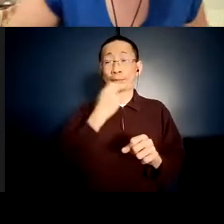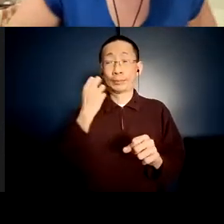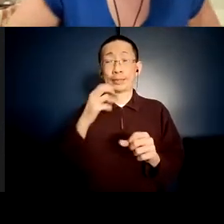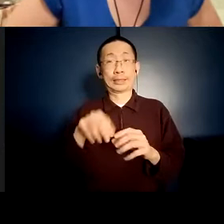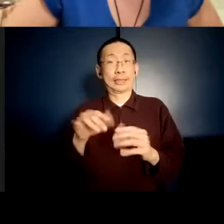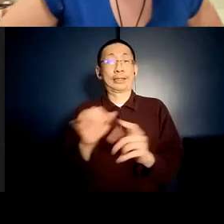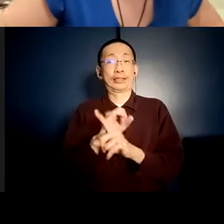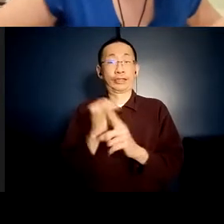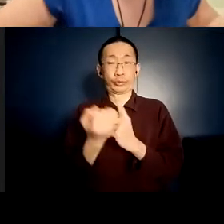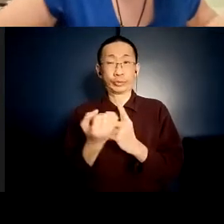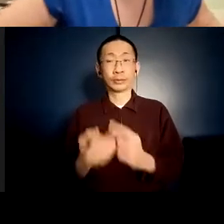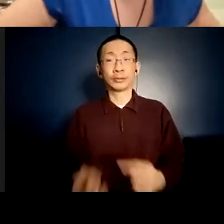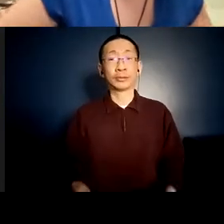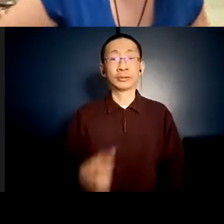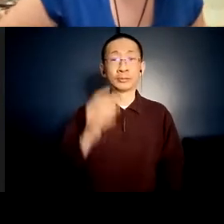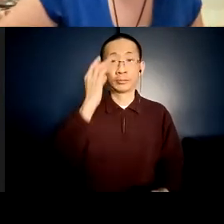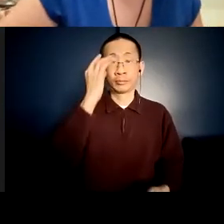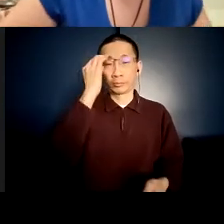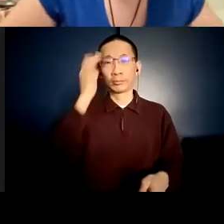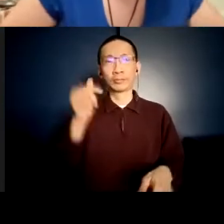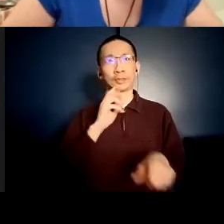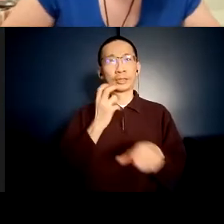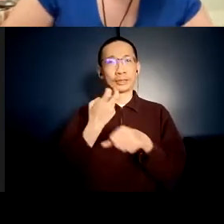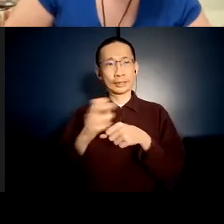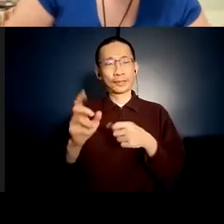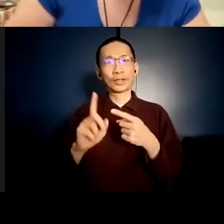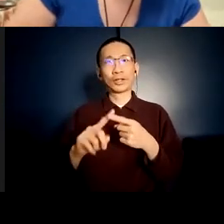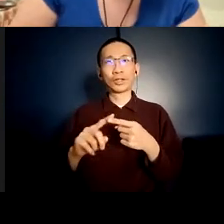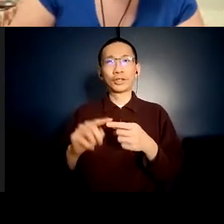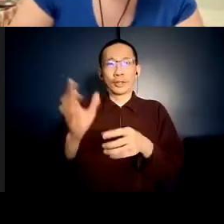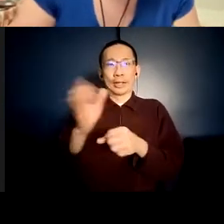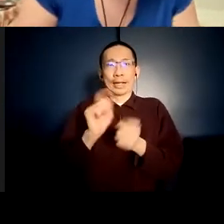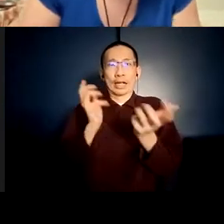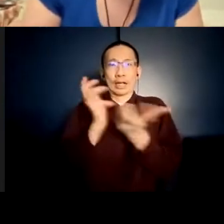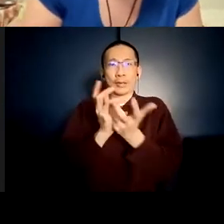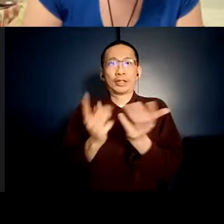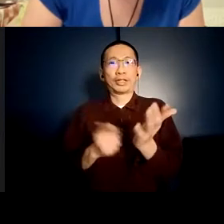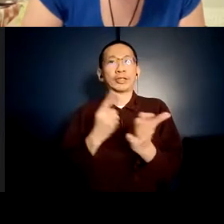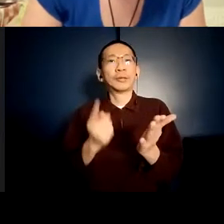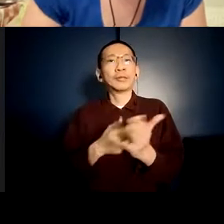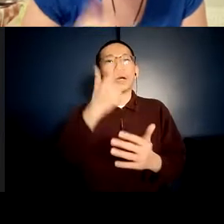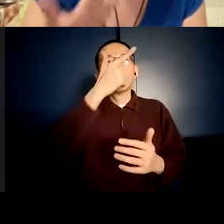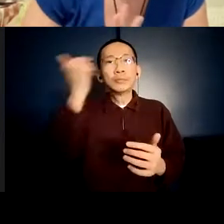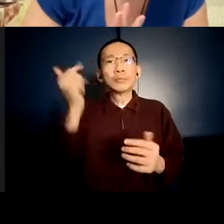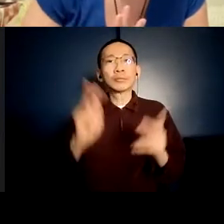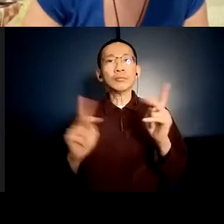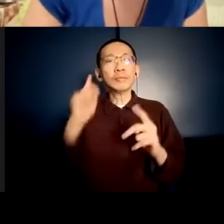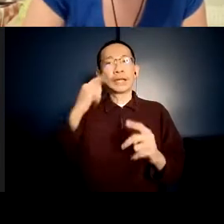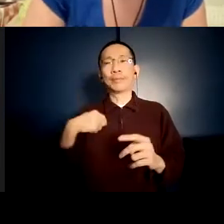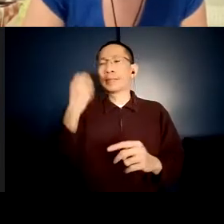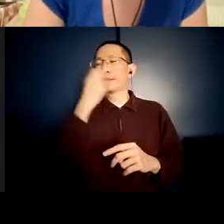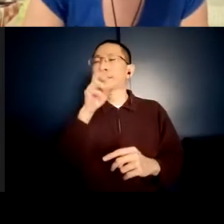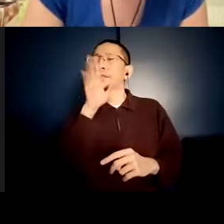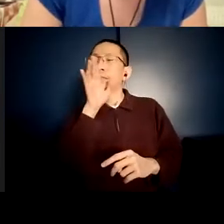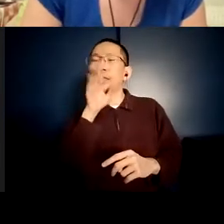situation. It is difficult to get accommodations sometimes because people hear me speak and